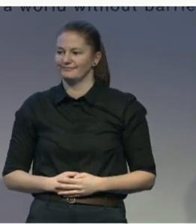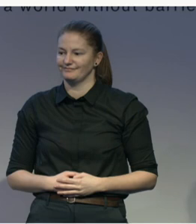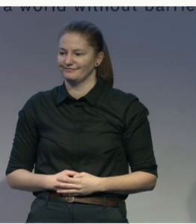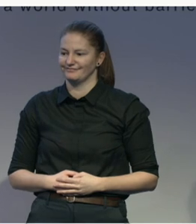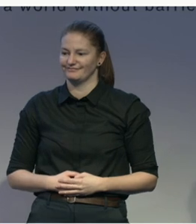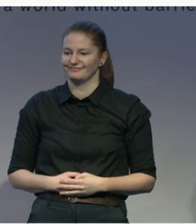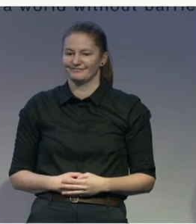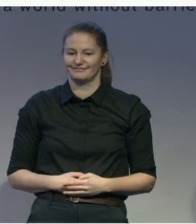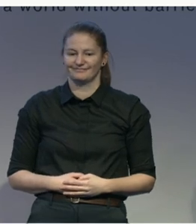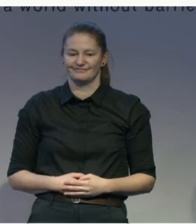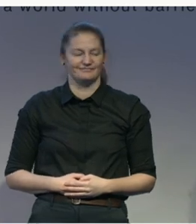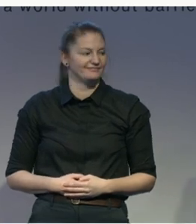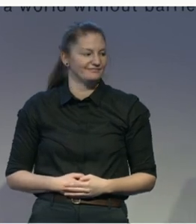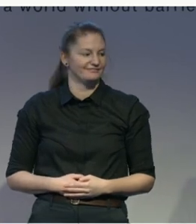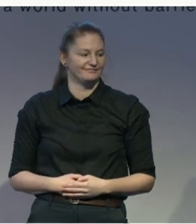Can we...